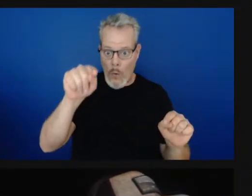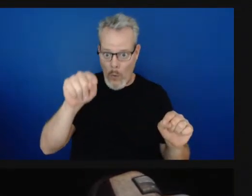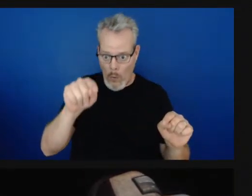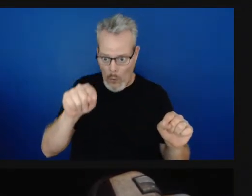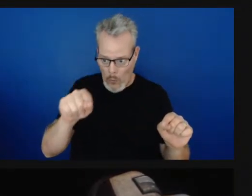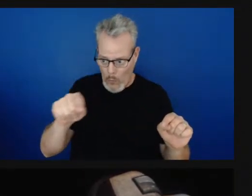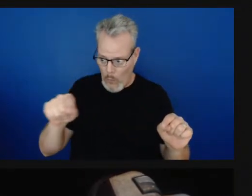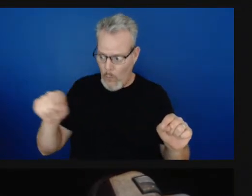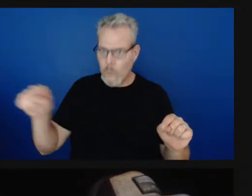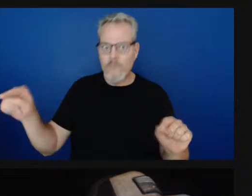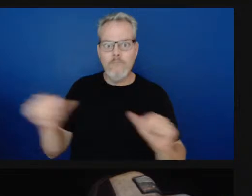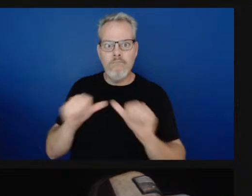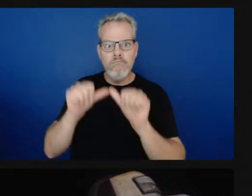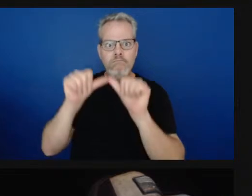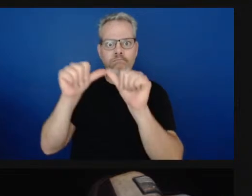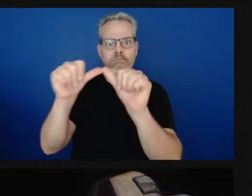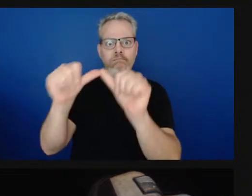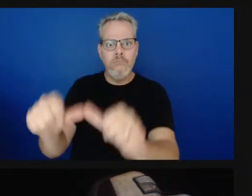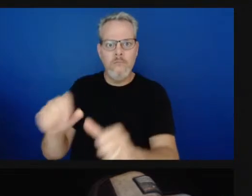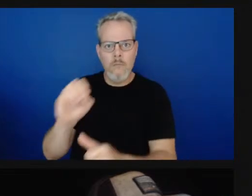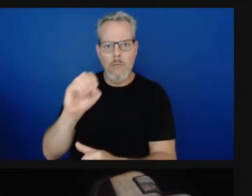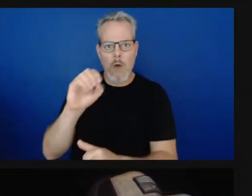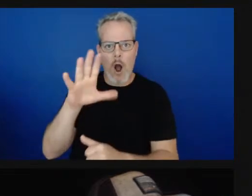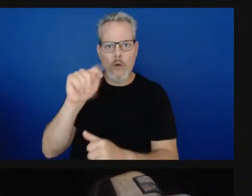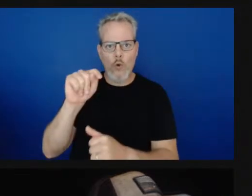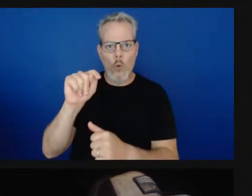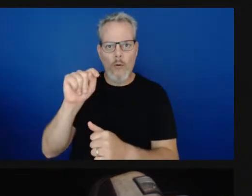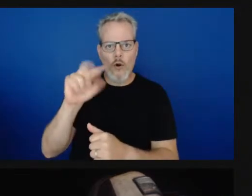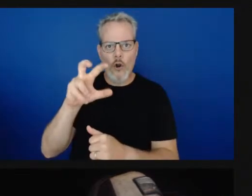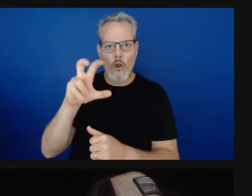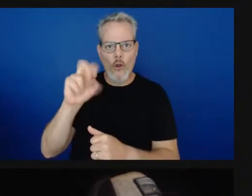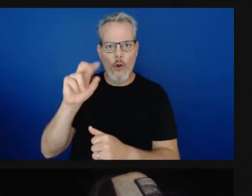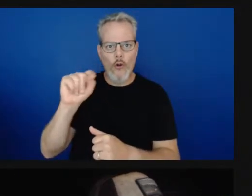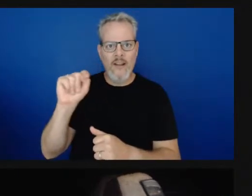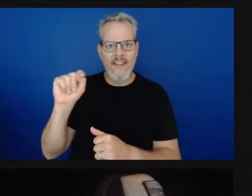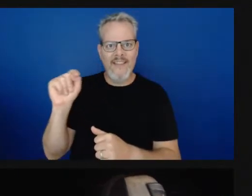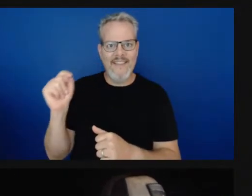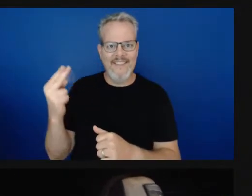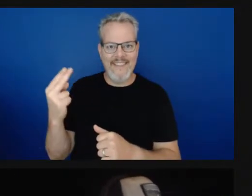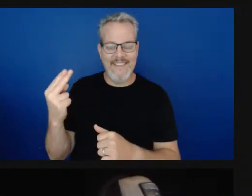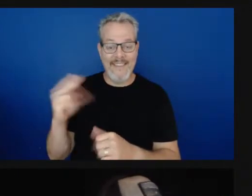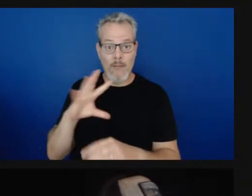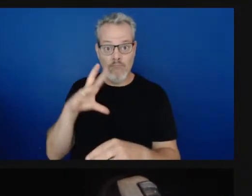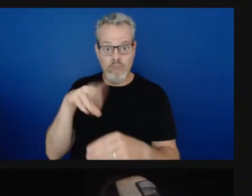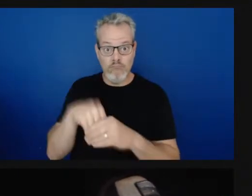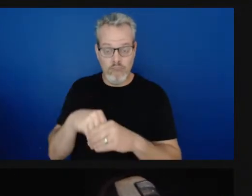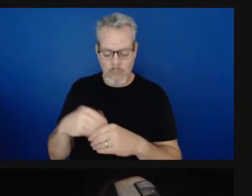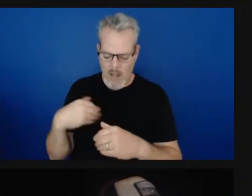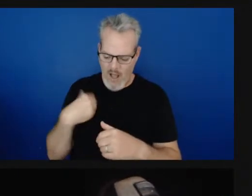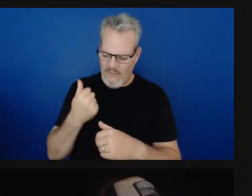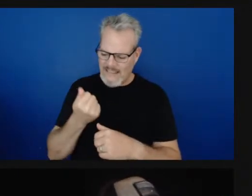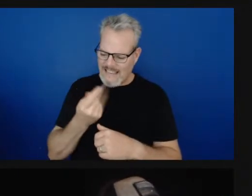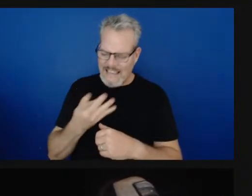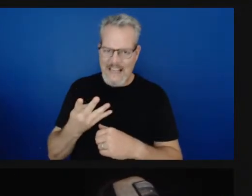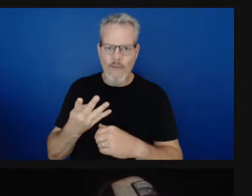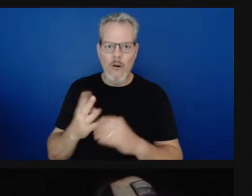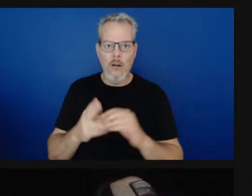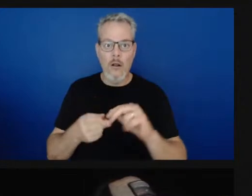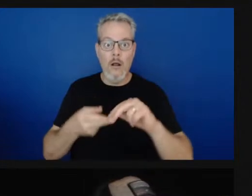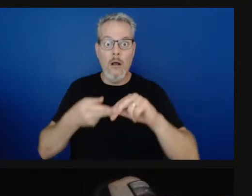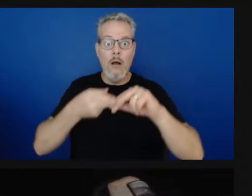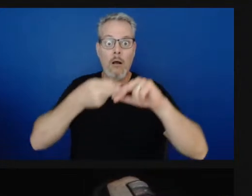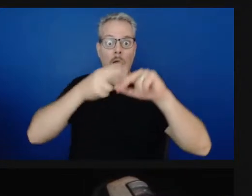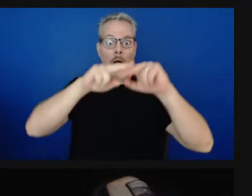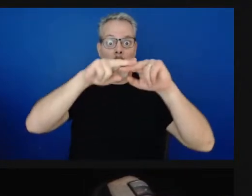through October 30th. And that had several waxing and waning